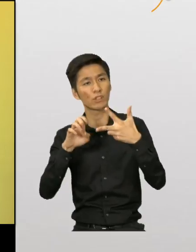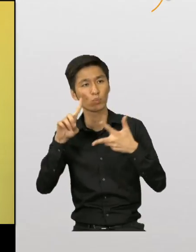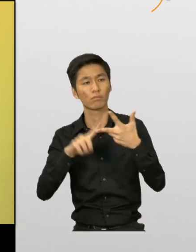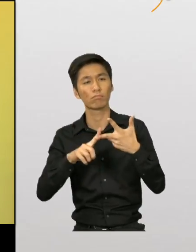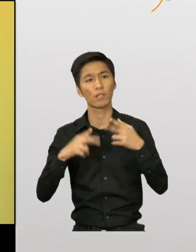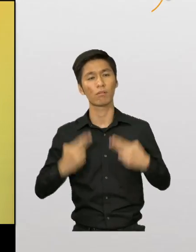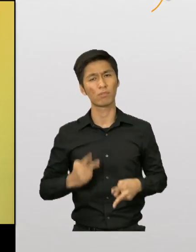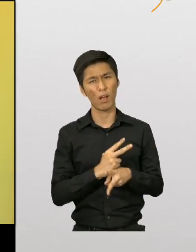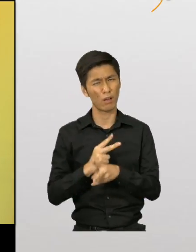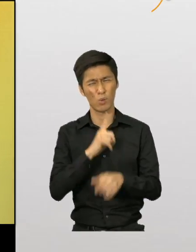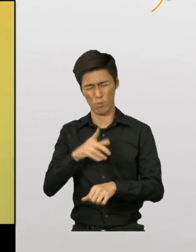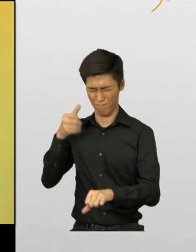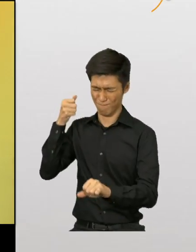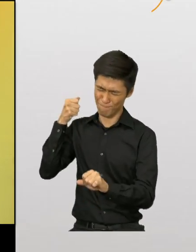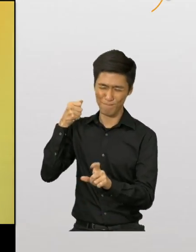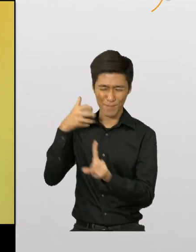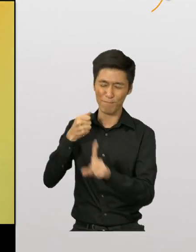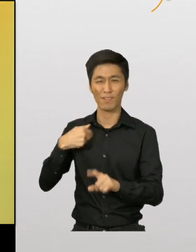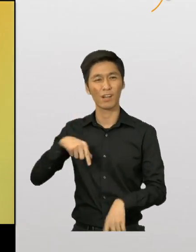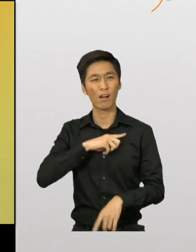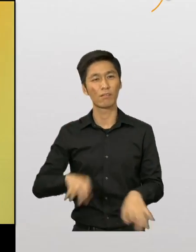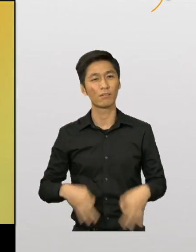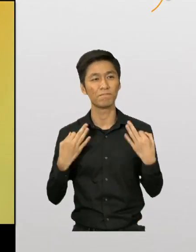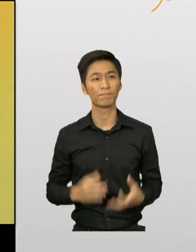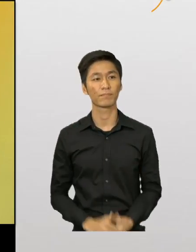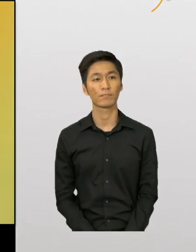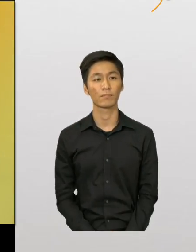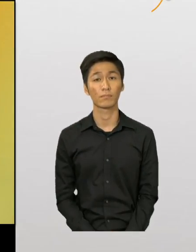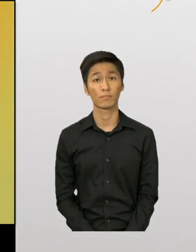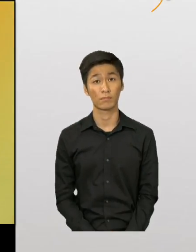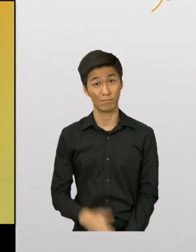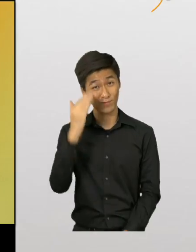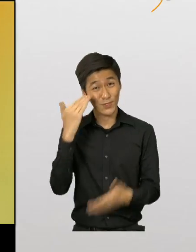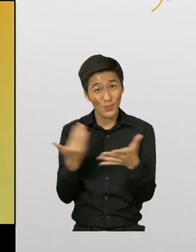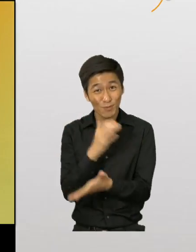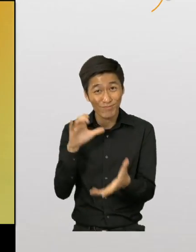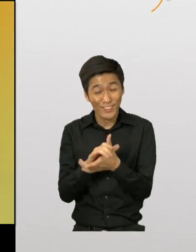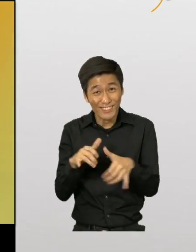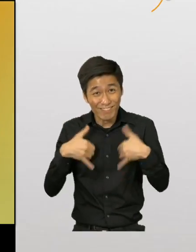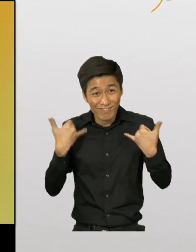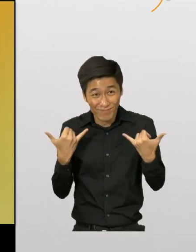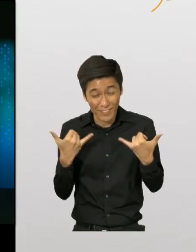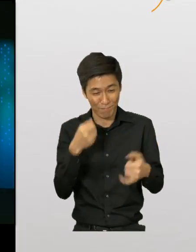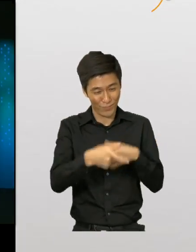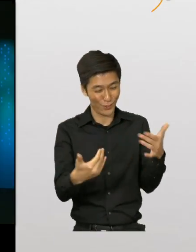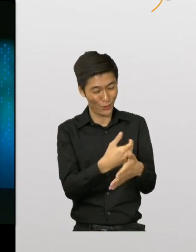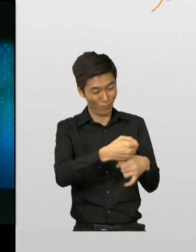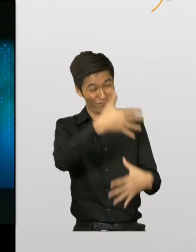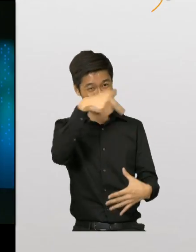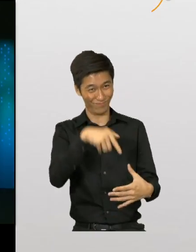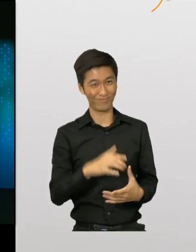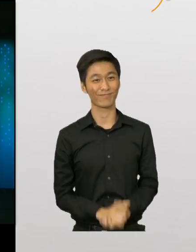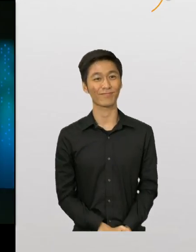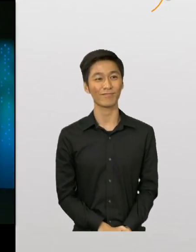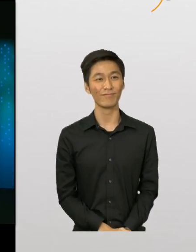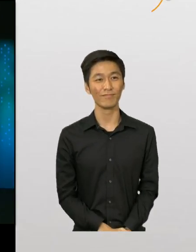big way at different points in our lives. When young couples buy an HDB flat, it